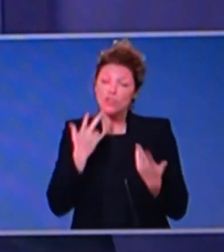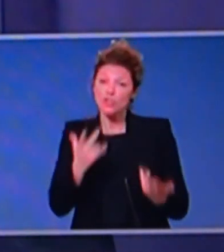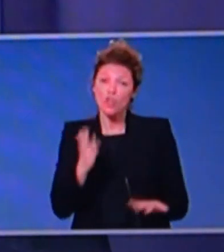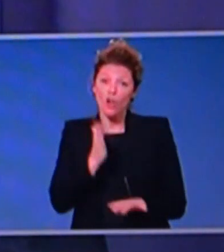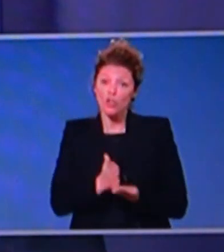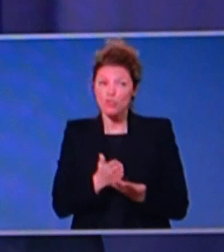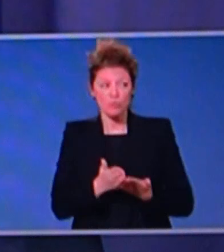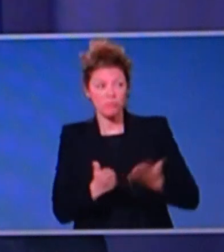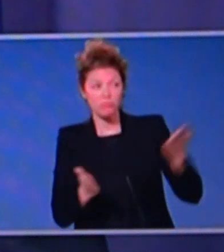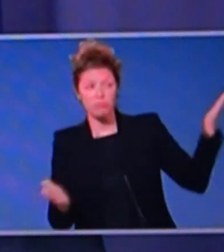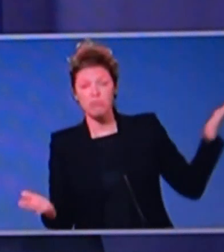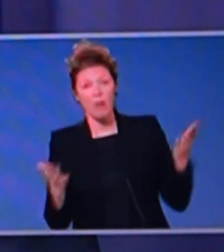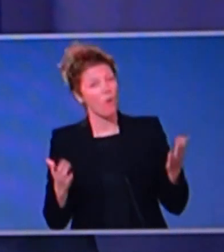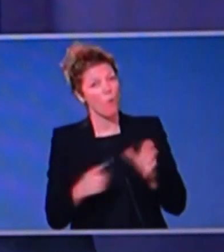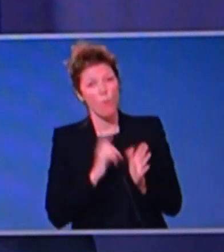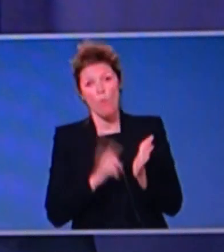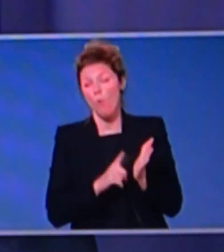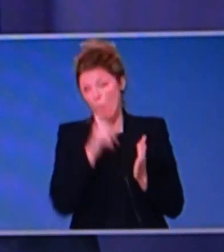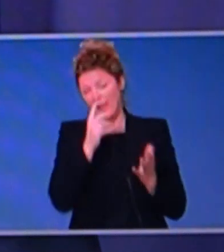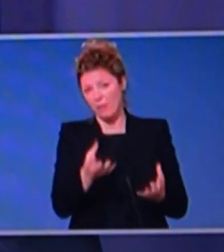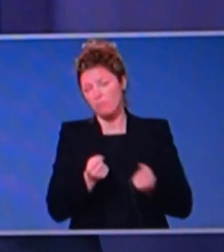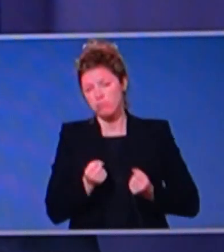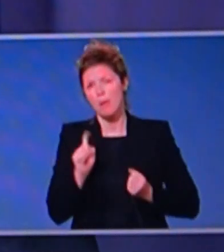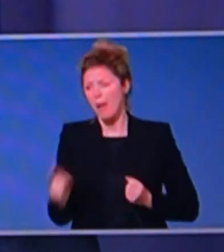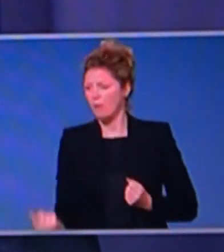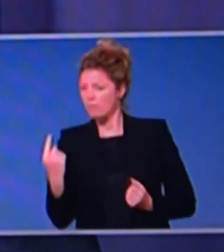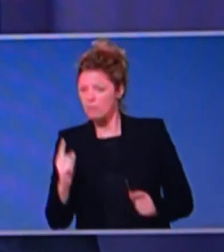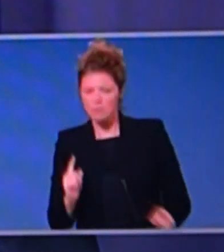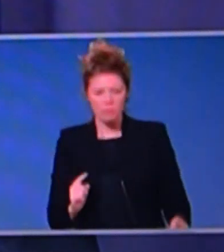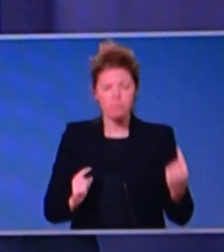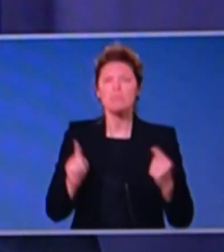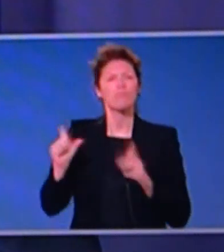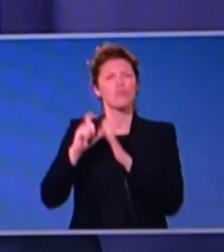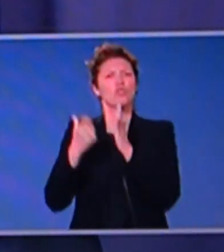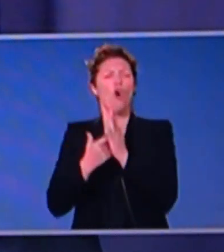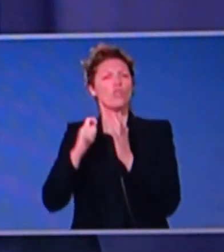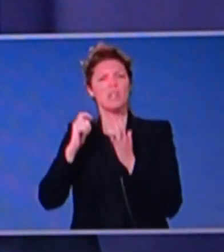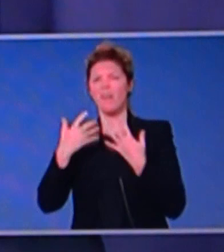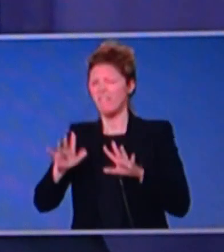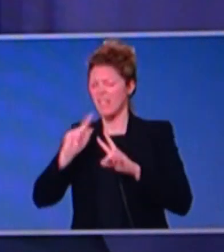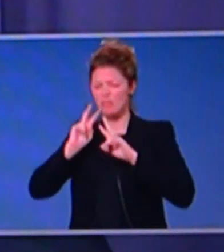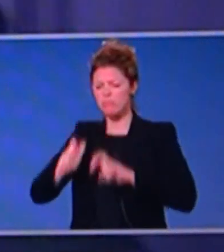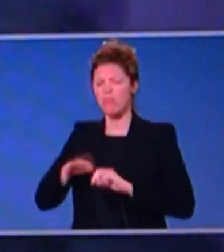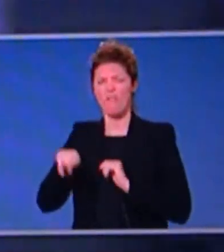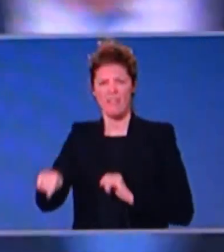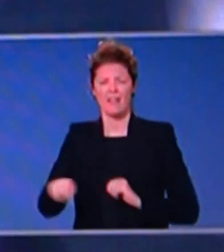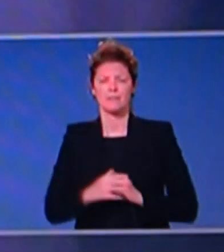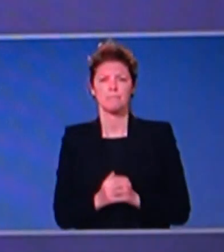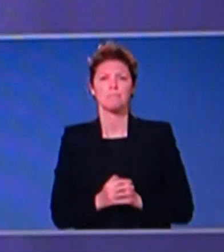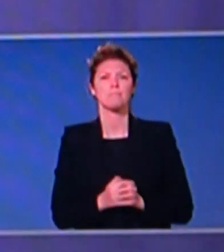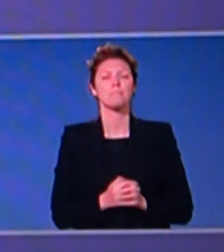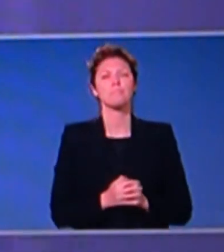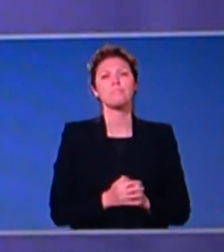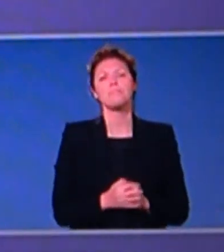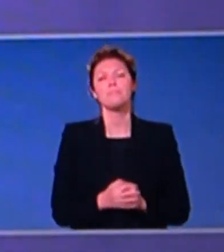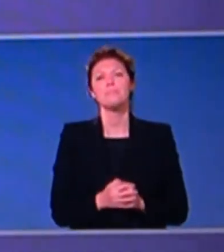more widespread incidents. But I have no doubt that those individual cases are looked at by Professor Murphy and the rest of the medical expert panel. Thank you. And